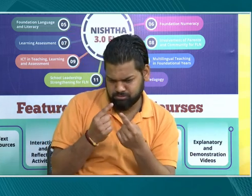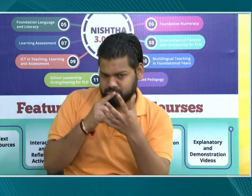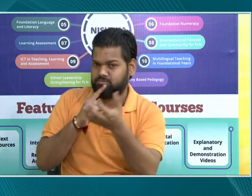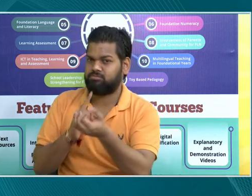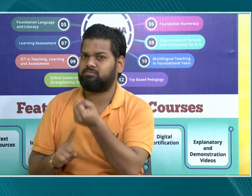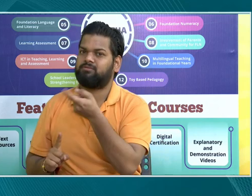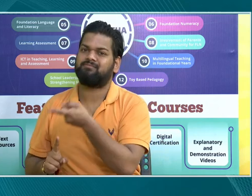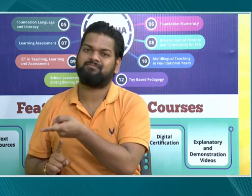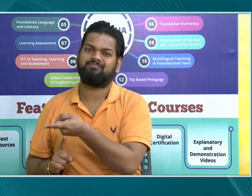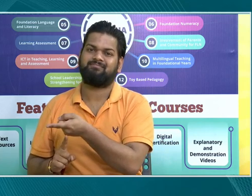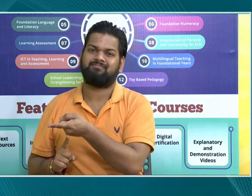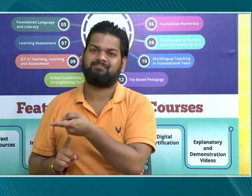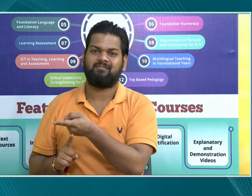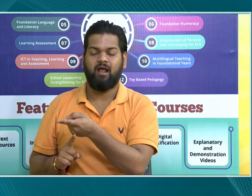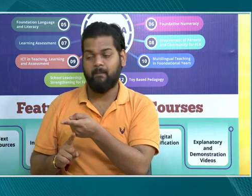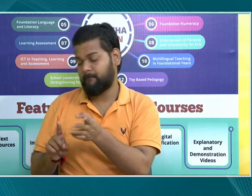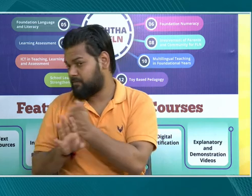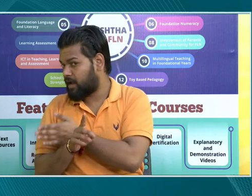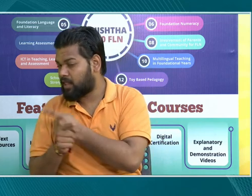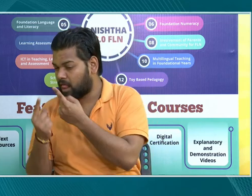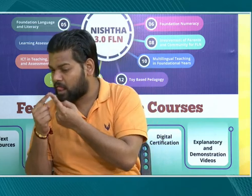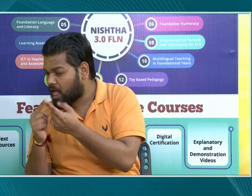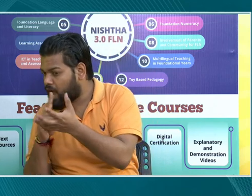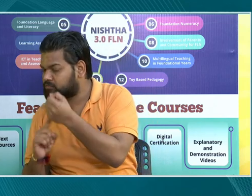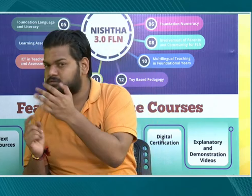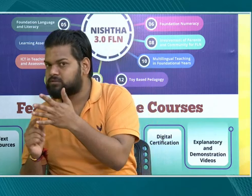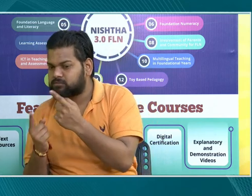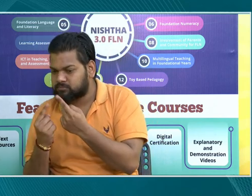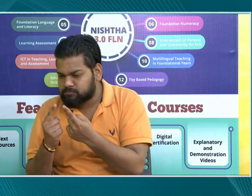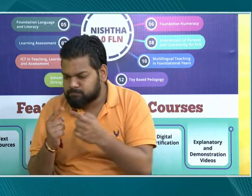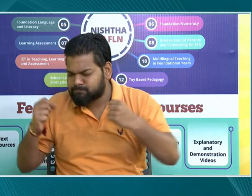Okay. And ma'am, before